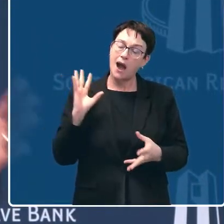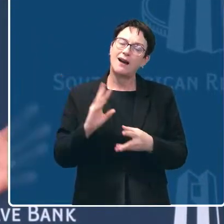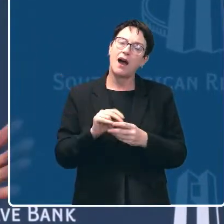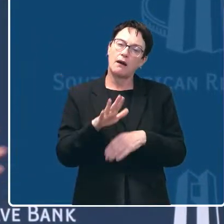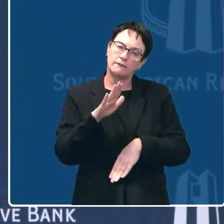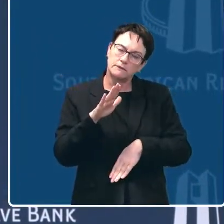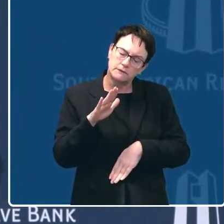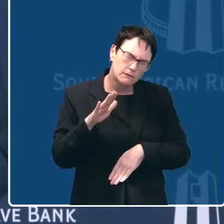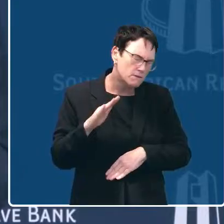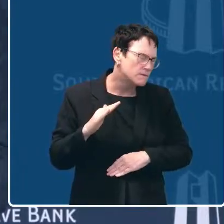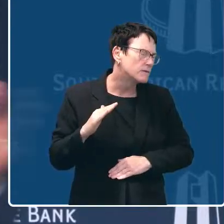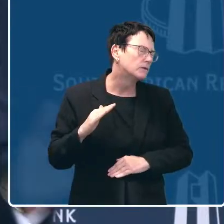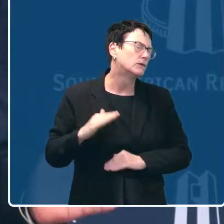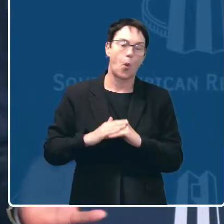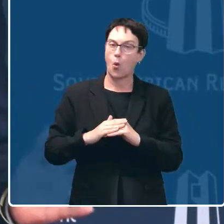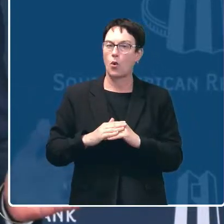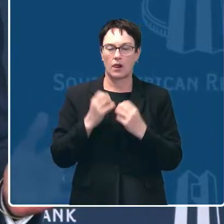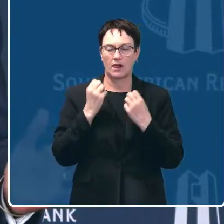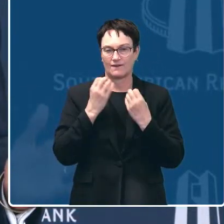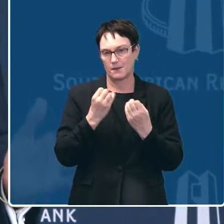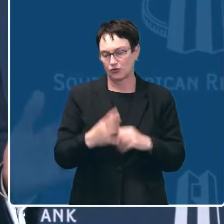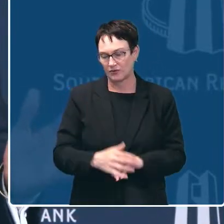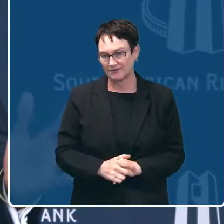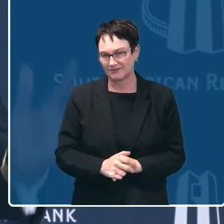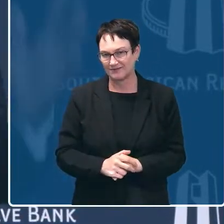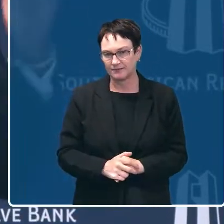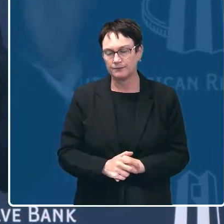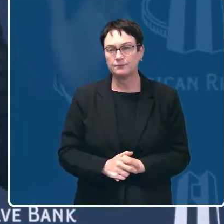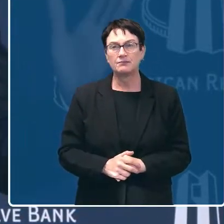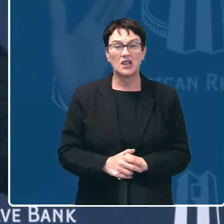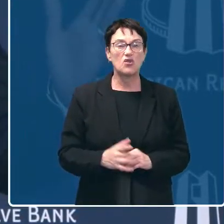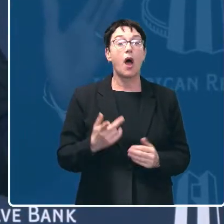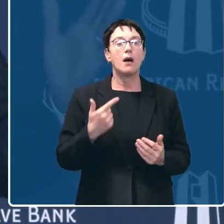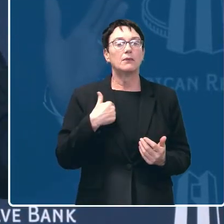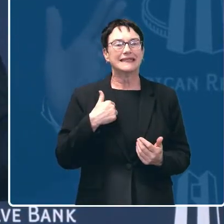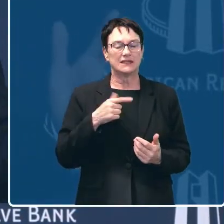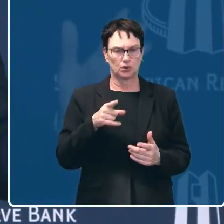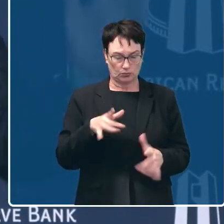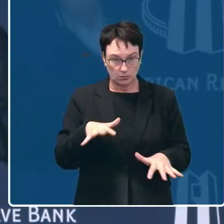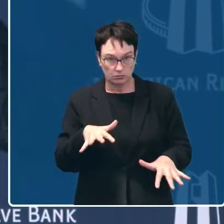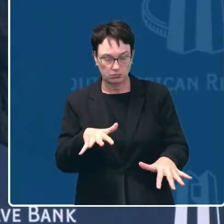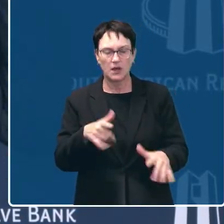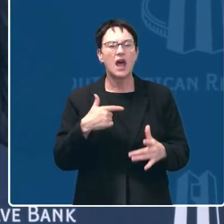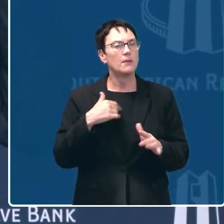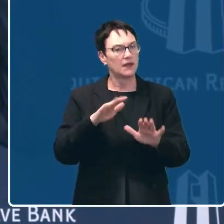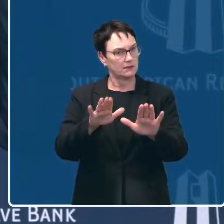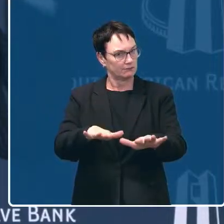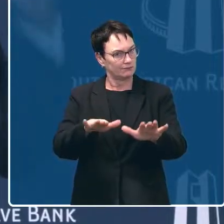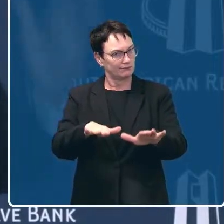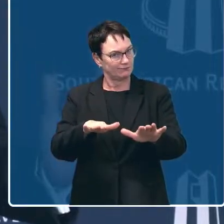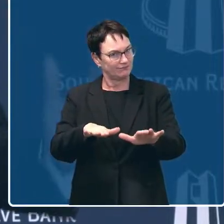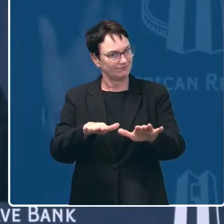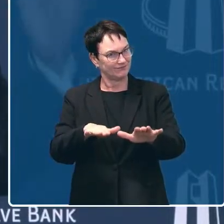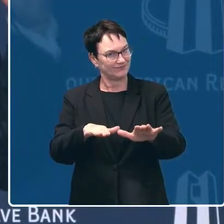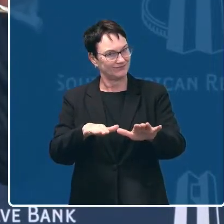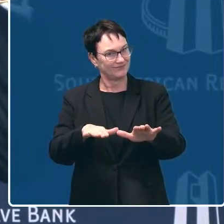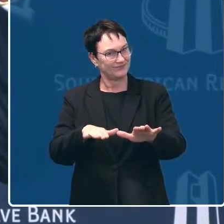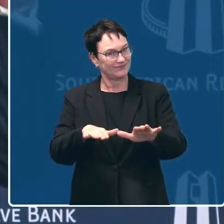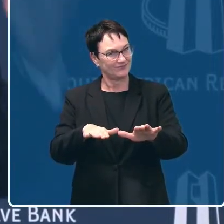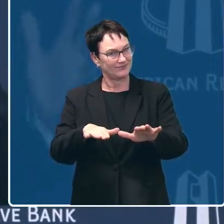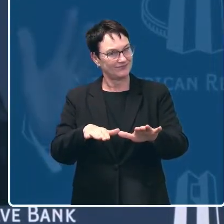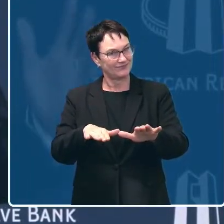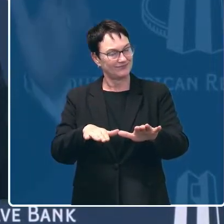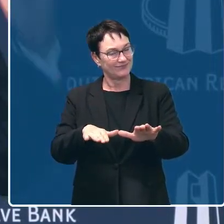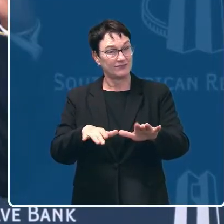Just to put you at ease, to say to you, the advanced economies